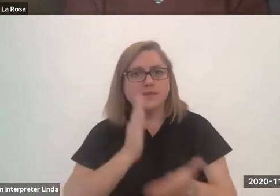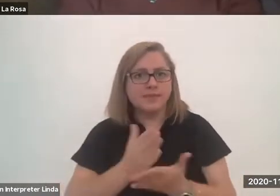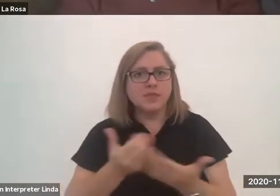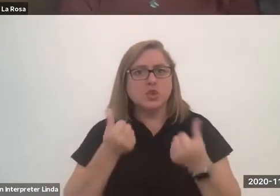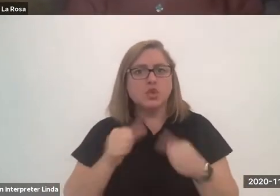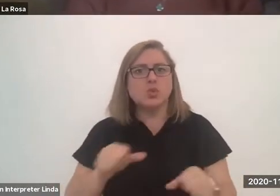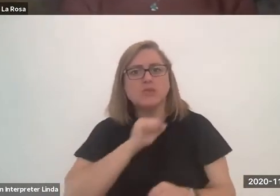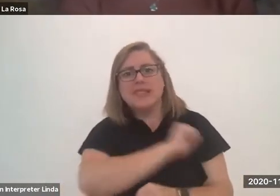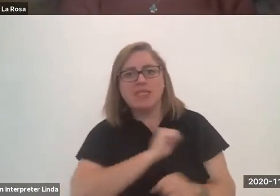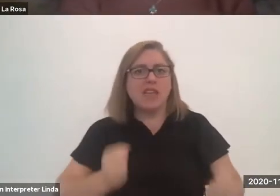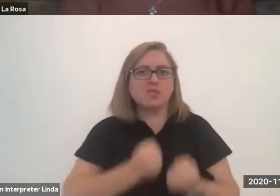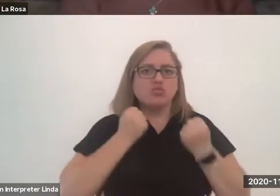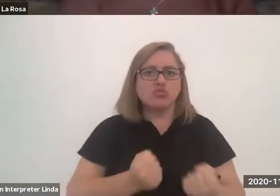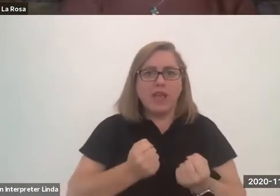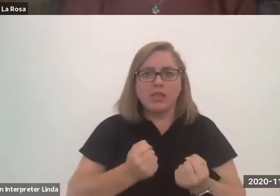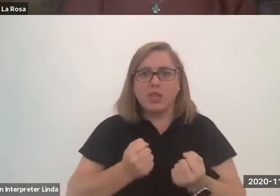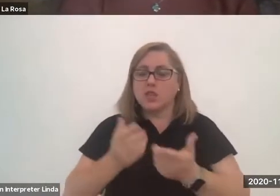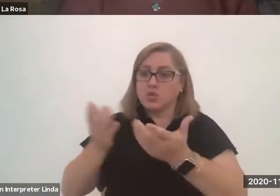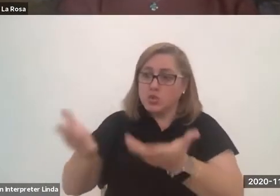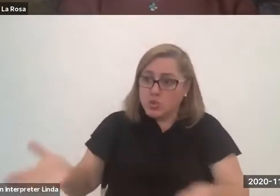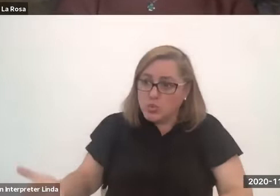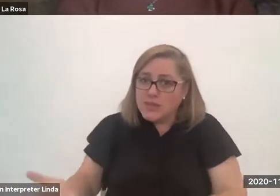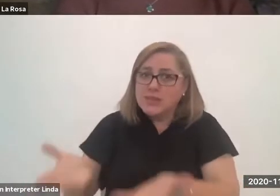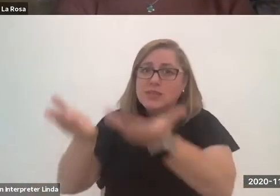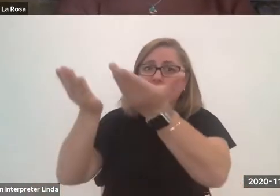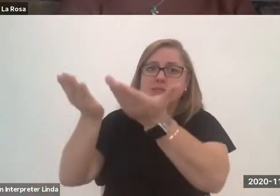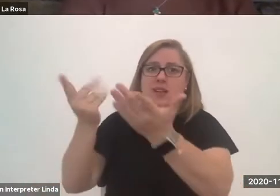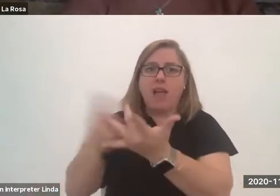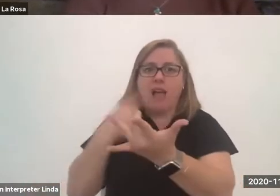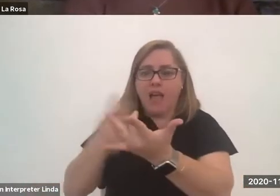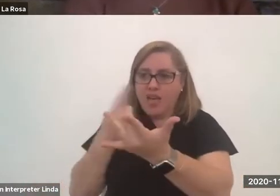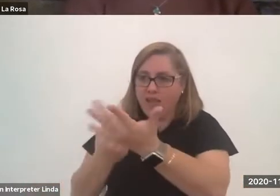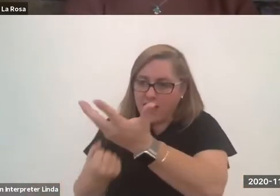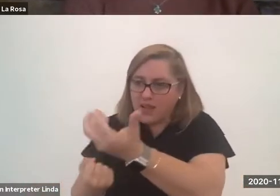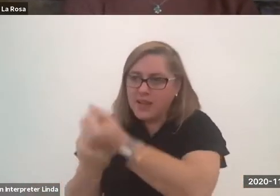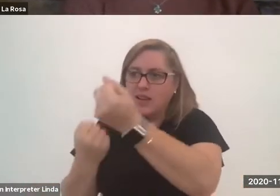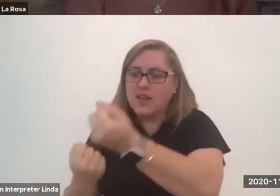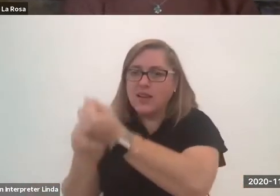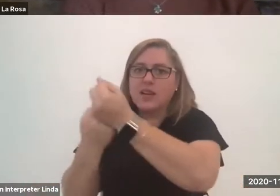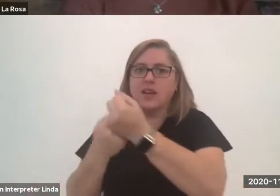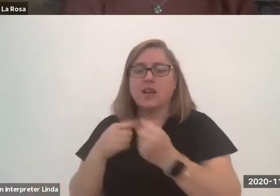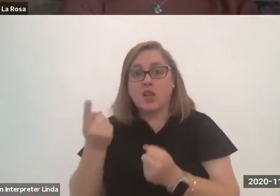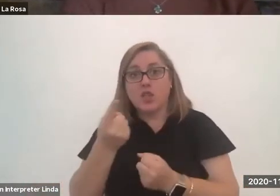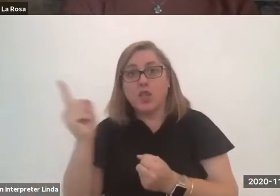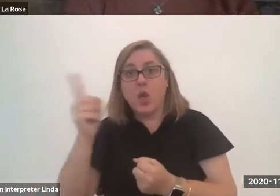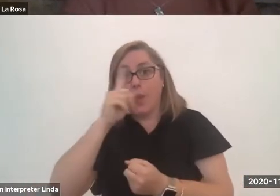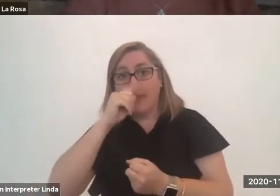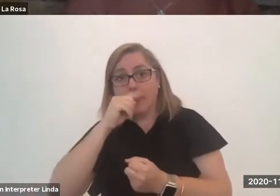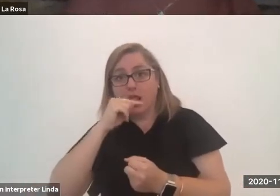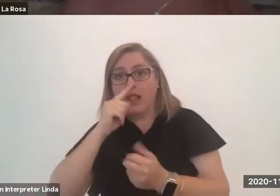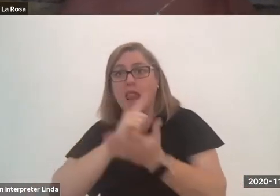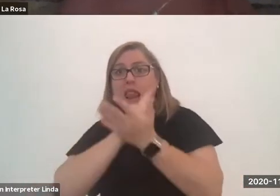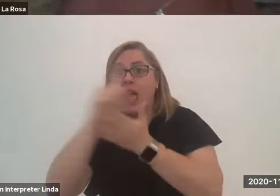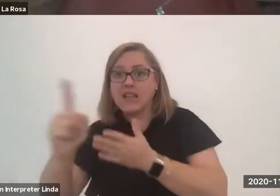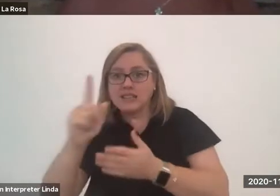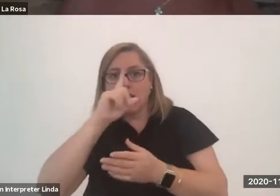that they have to lift other people up in the hope that, and you can see it happening, those people will therefore later be able to lift